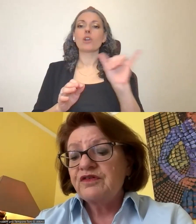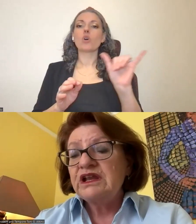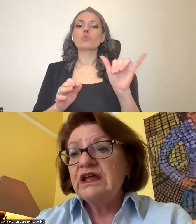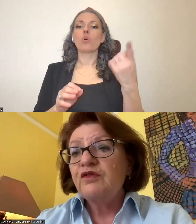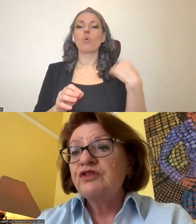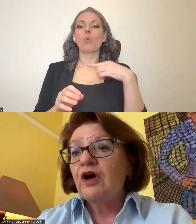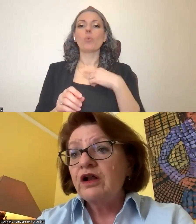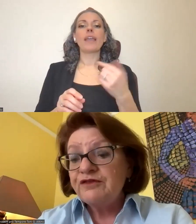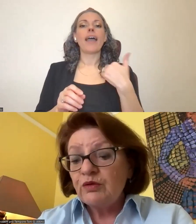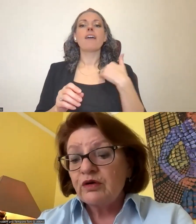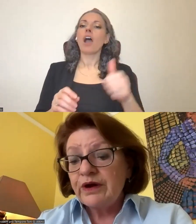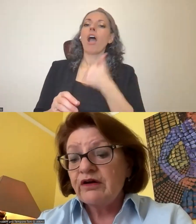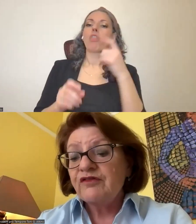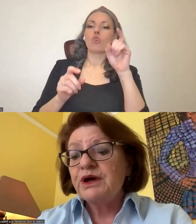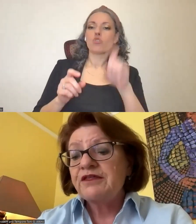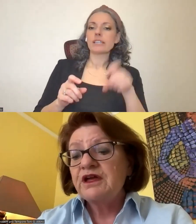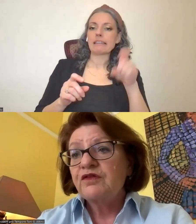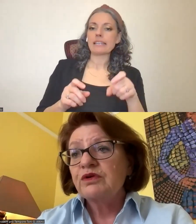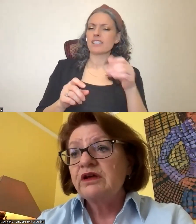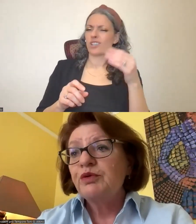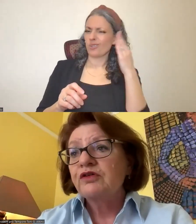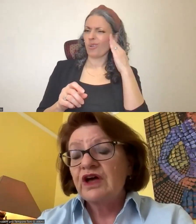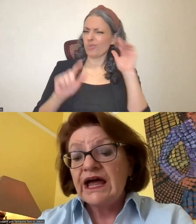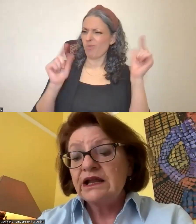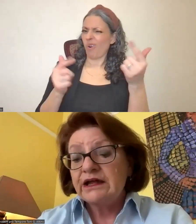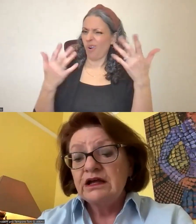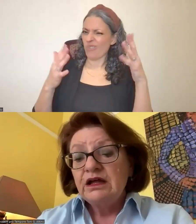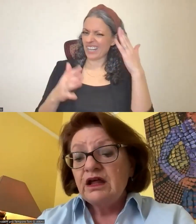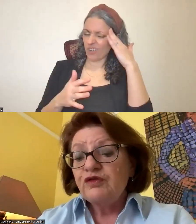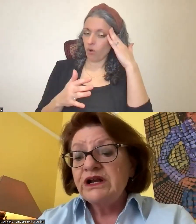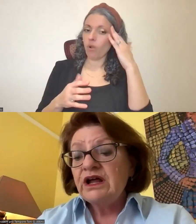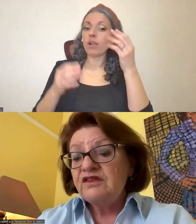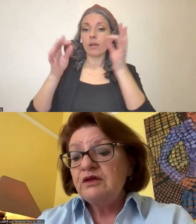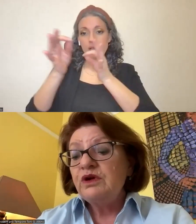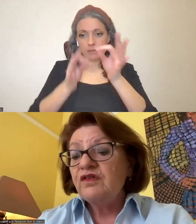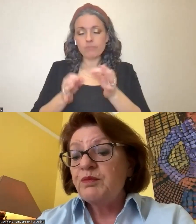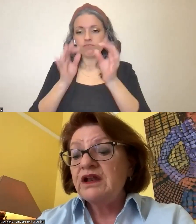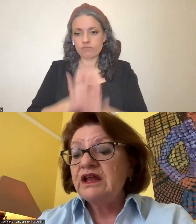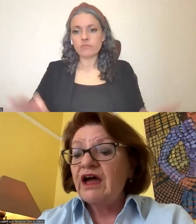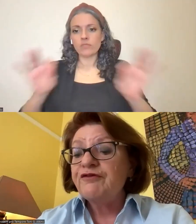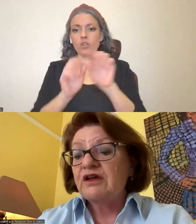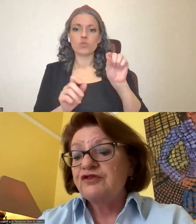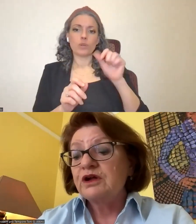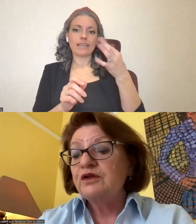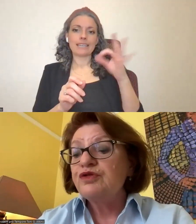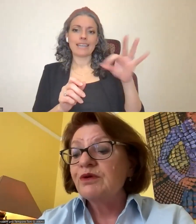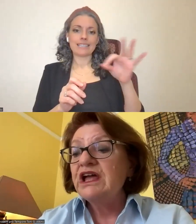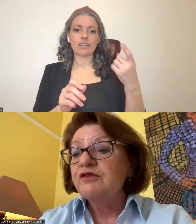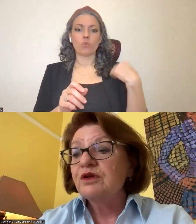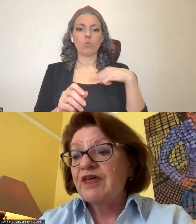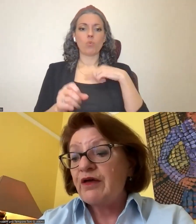other pressing needs, which all of you are aware of, but I think it's really important to highlight. In 2019, we expanded CalFresh to